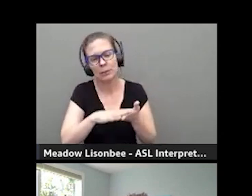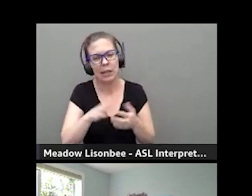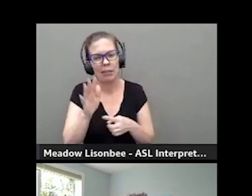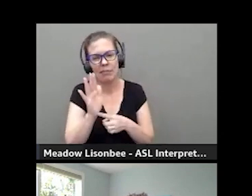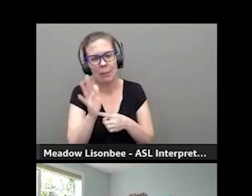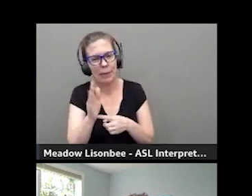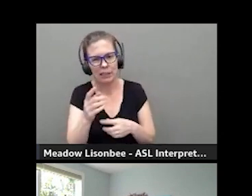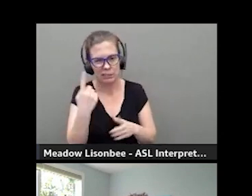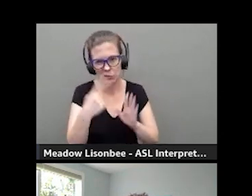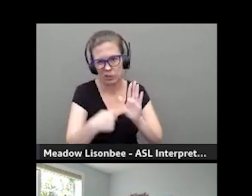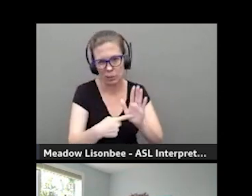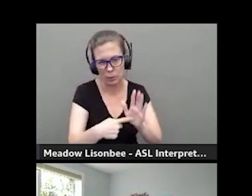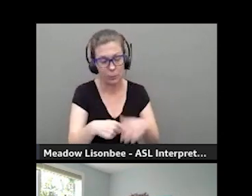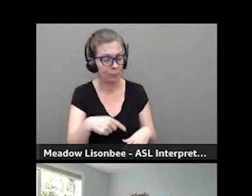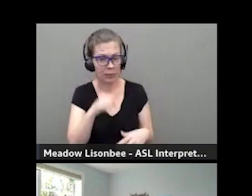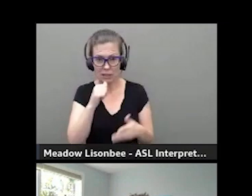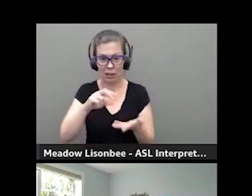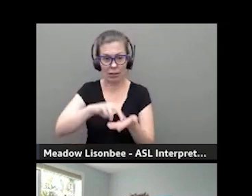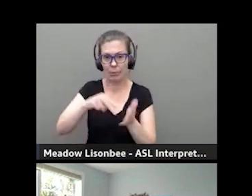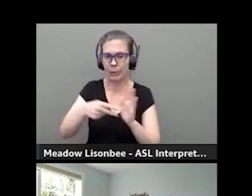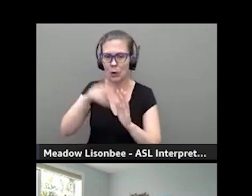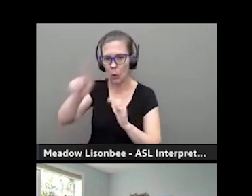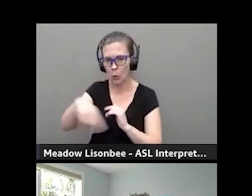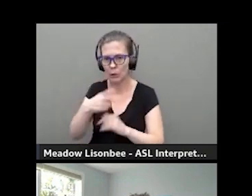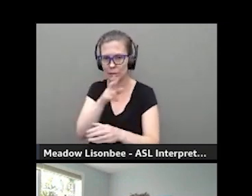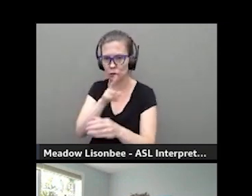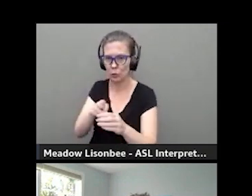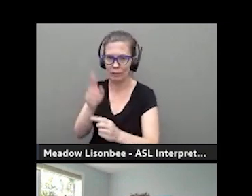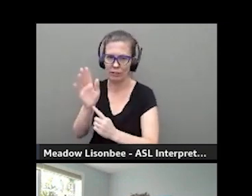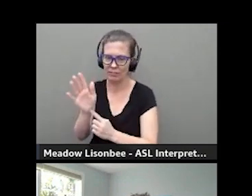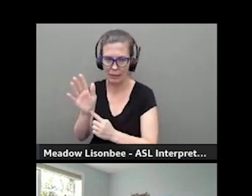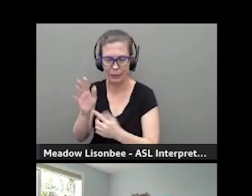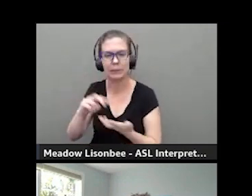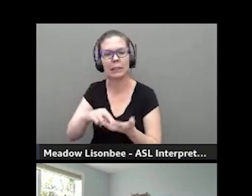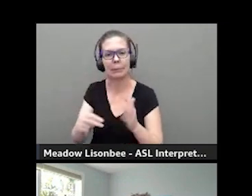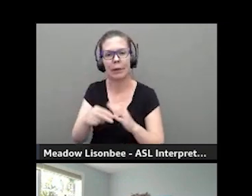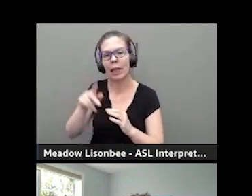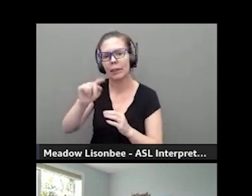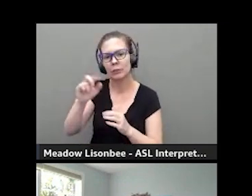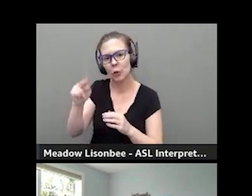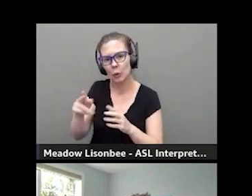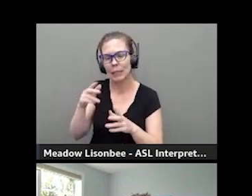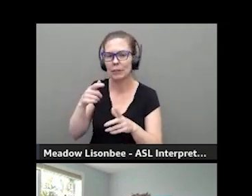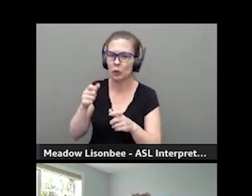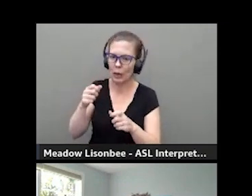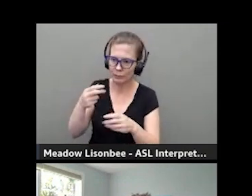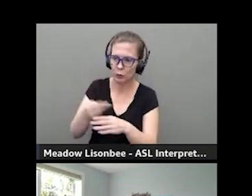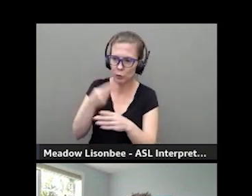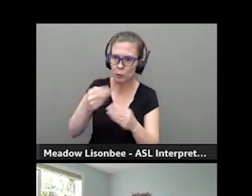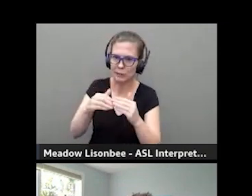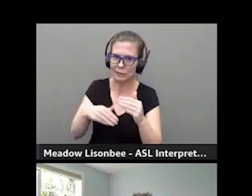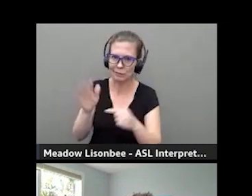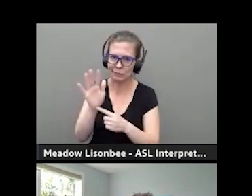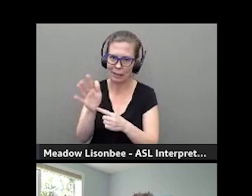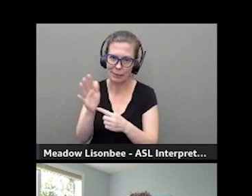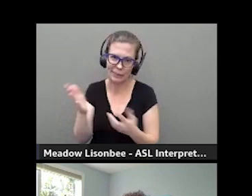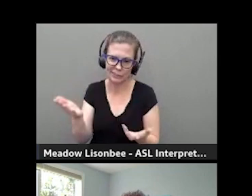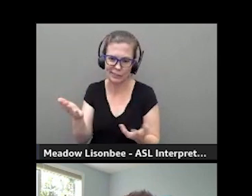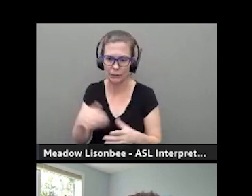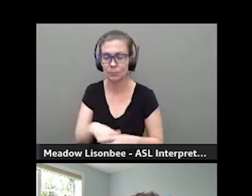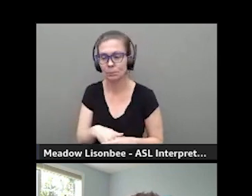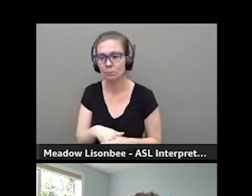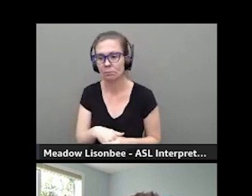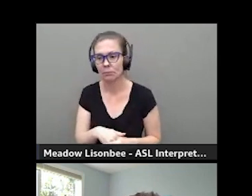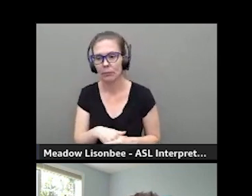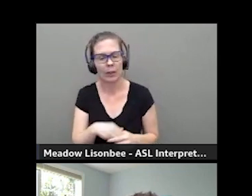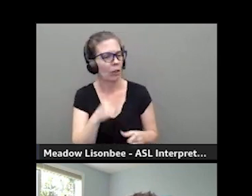example, that doesn't mean that someone can only join for 5 minutes. That means that the token must be redeemed within 5 minutes. Okay. Correct. So,